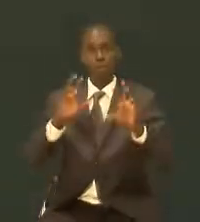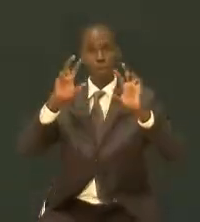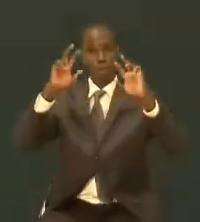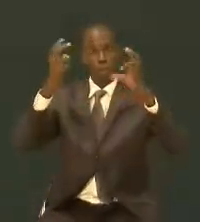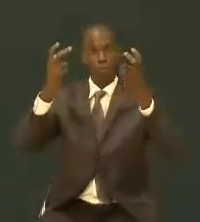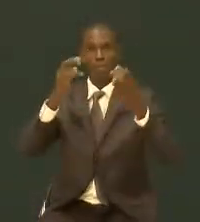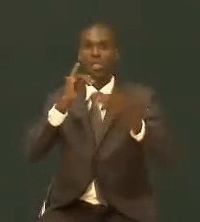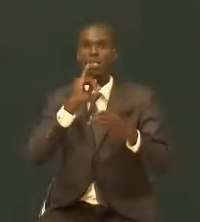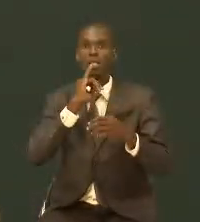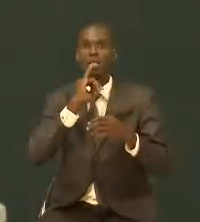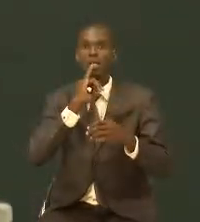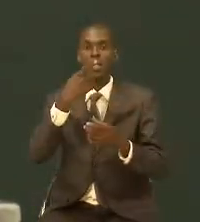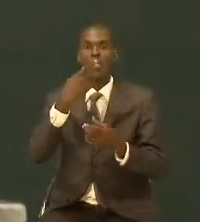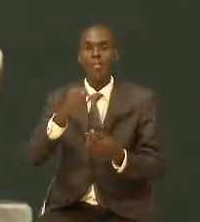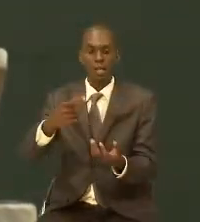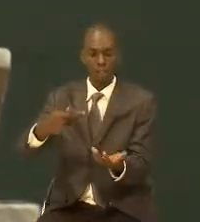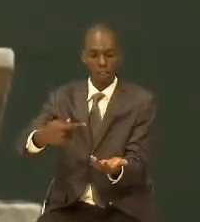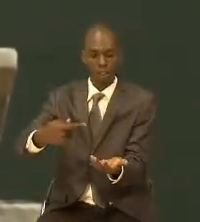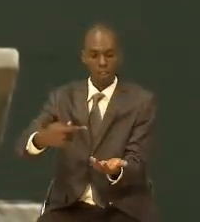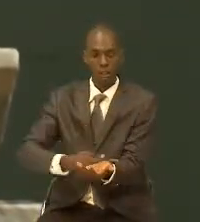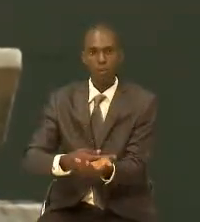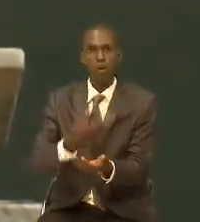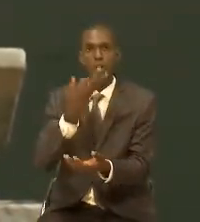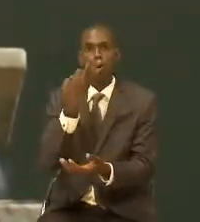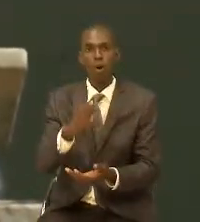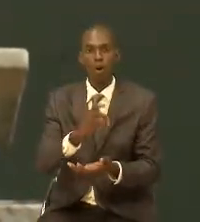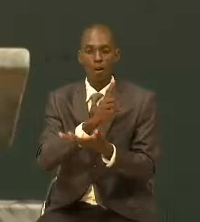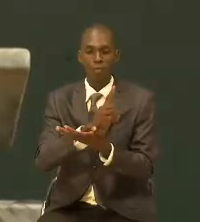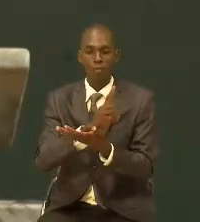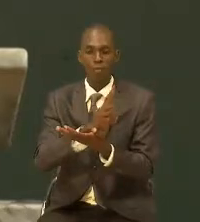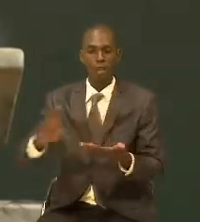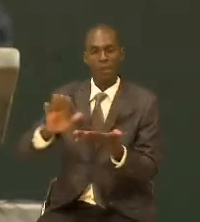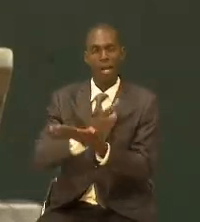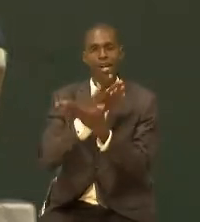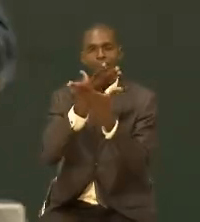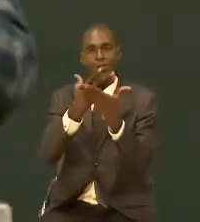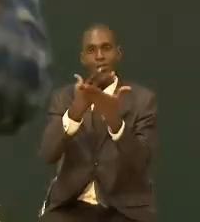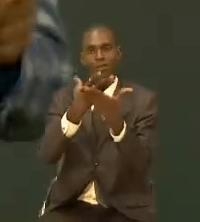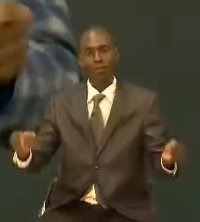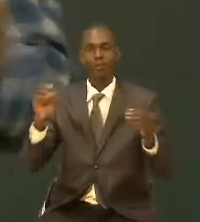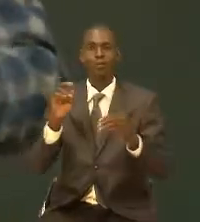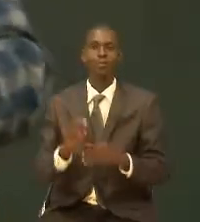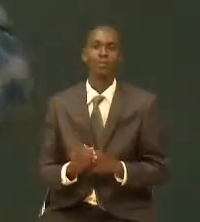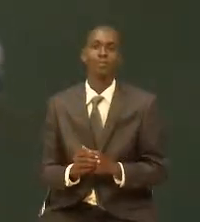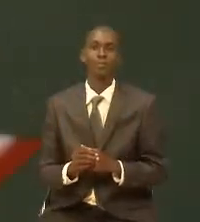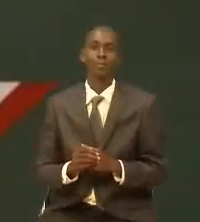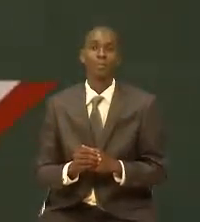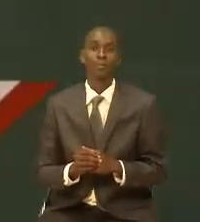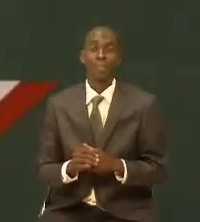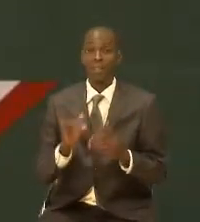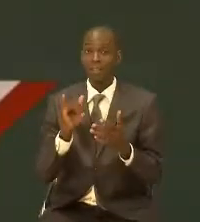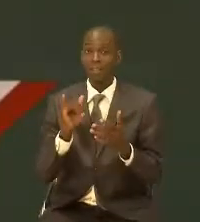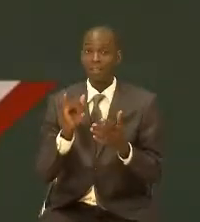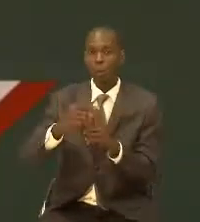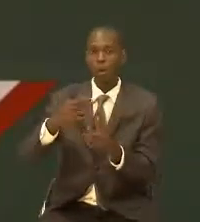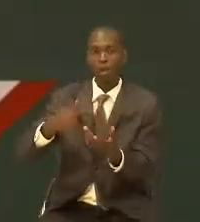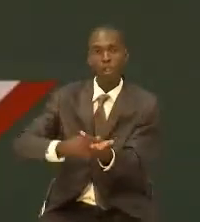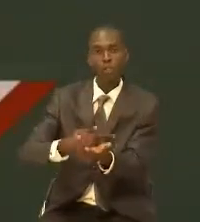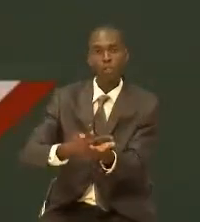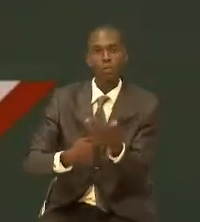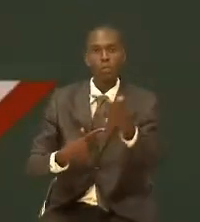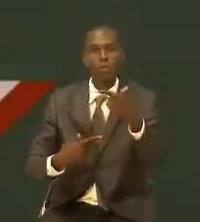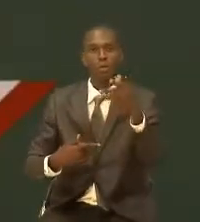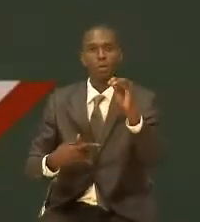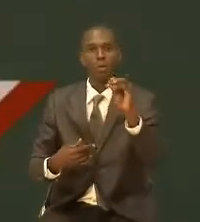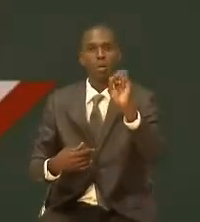divine solution the gospel of divine solution that's what gospel means the good news